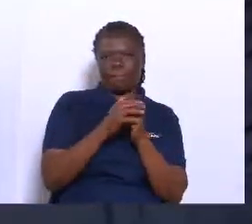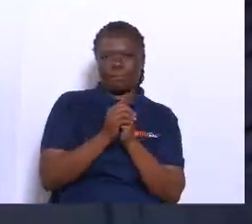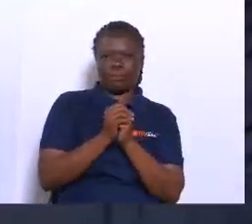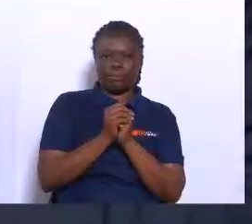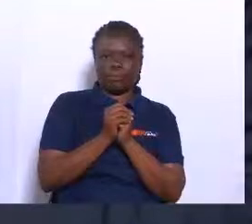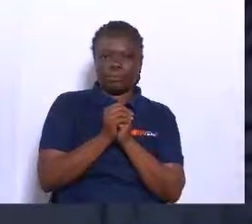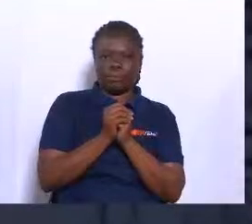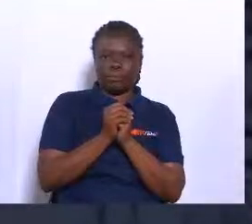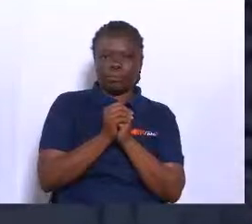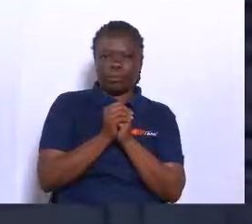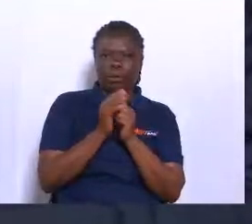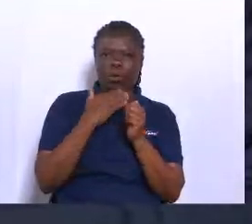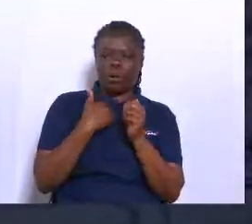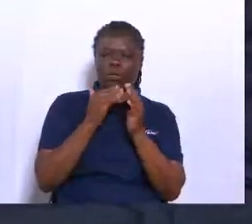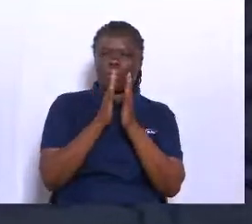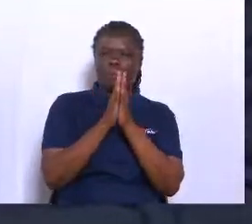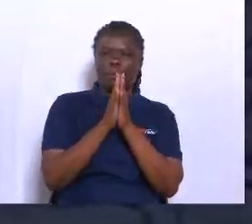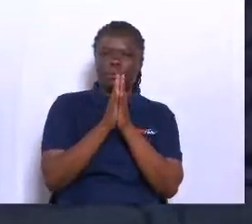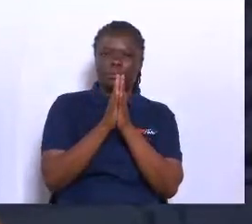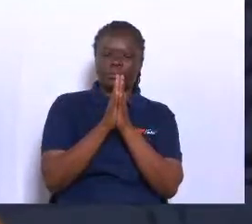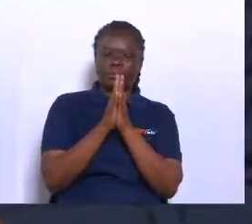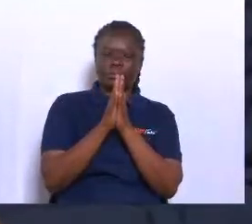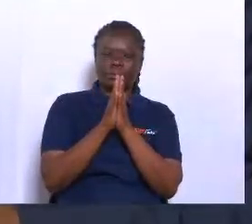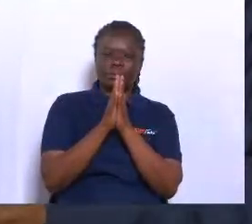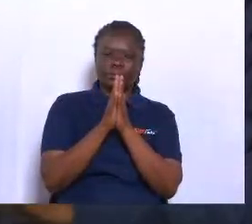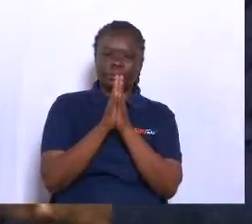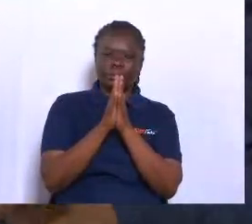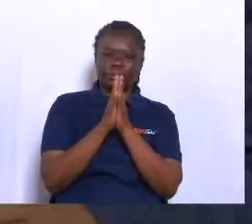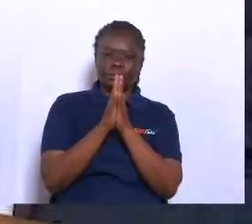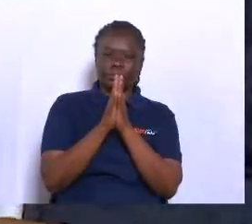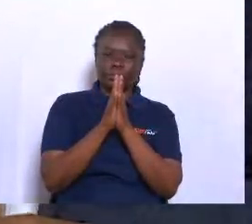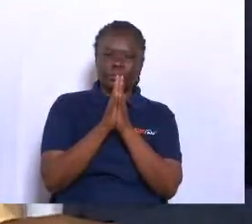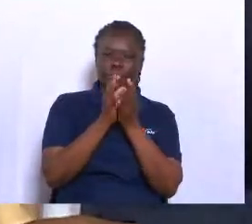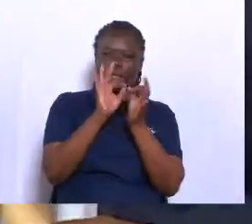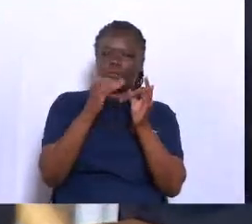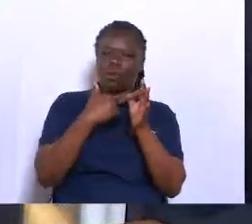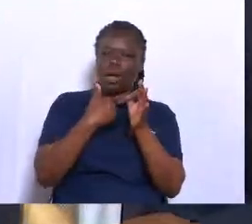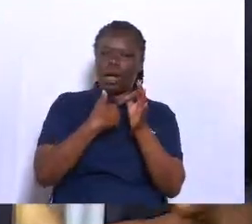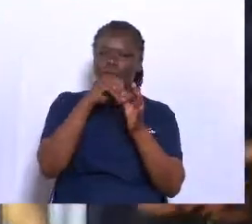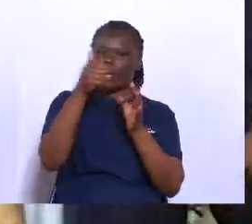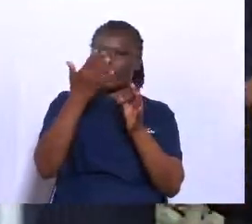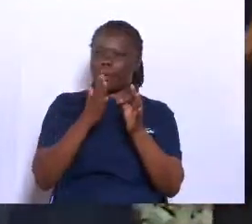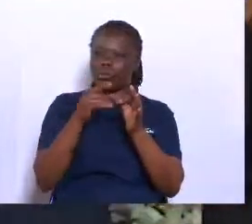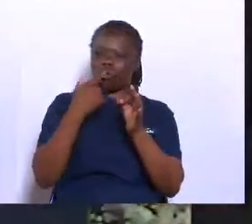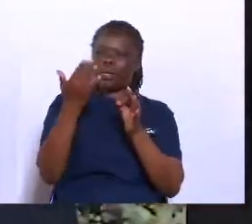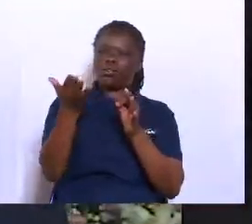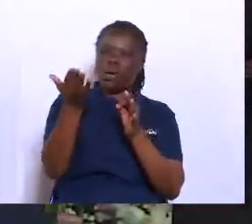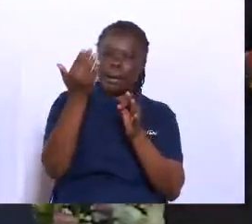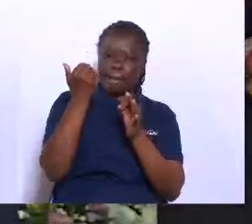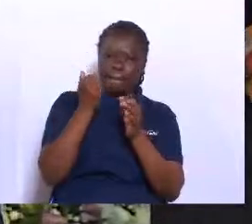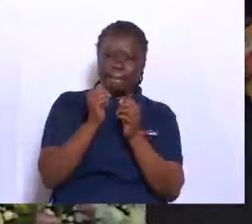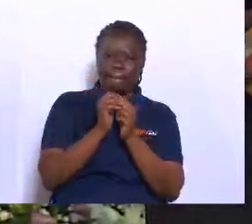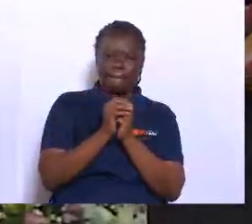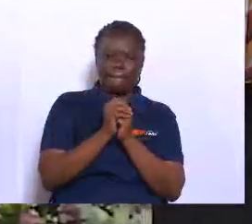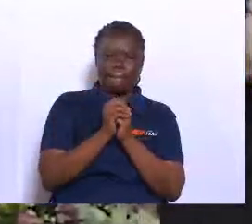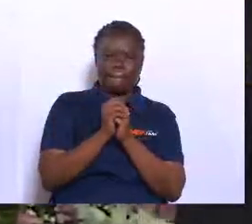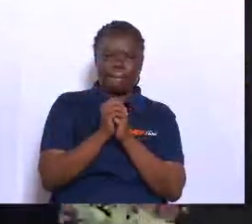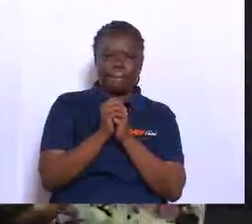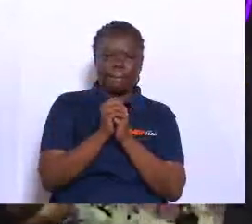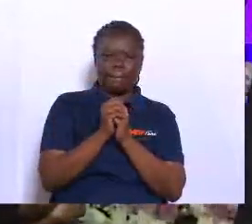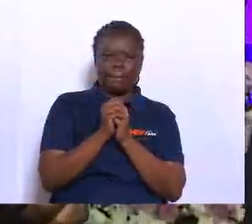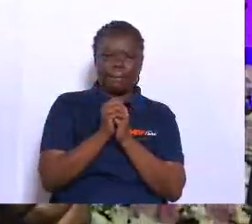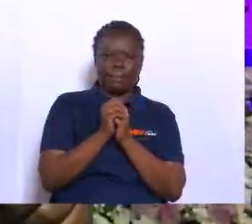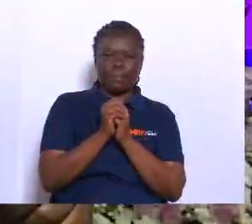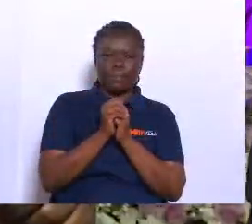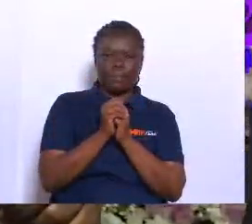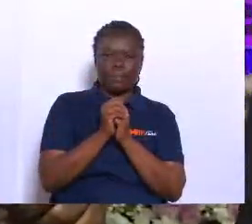Soon we're going to pray. Karibuni sasa. If there's somebody else that wants to come. Je, kuna mwingine yeyote ambaye angependa kuja?